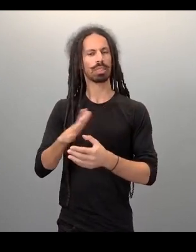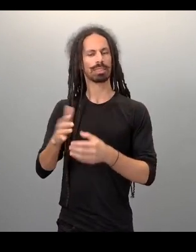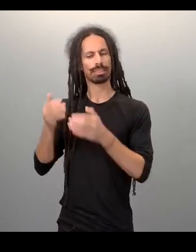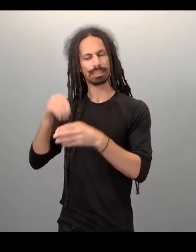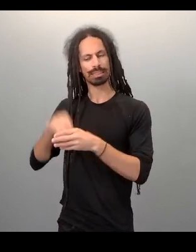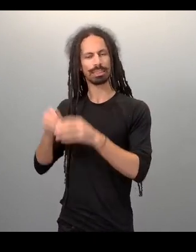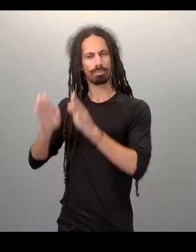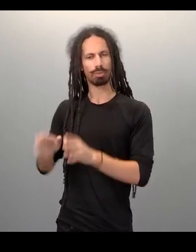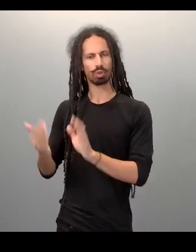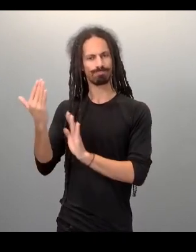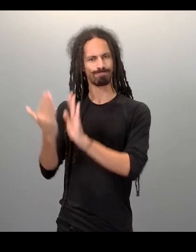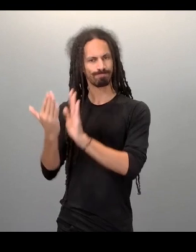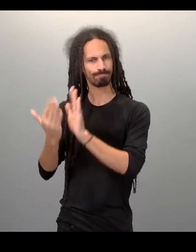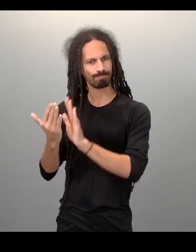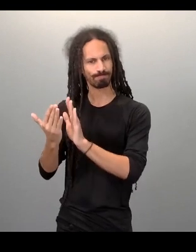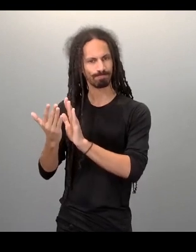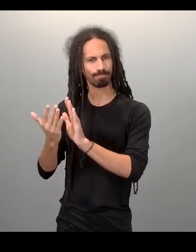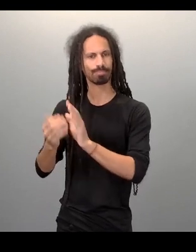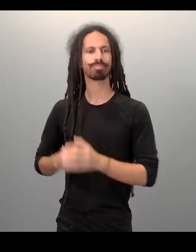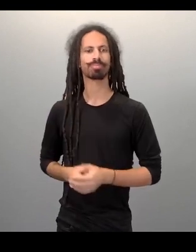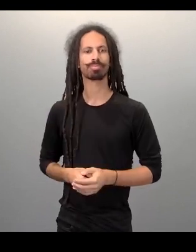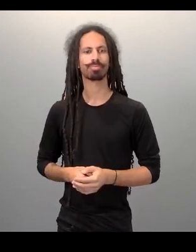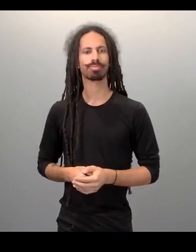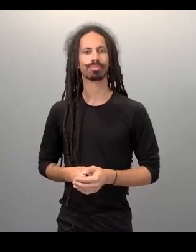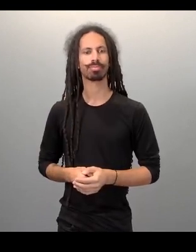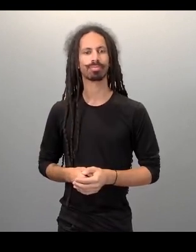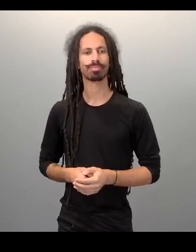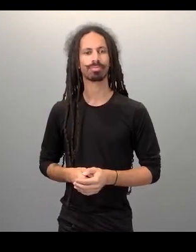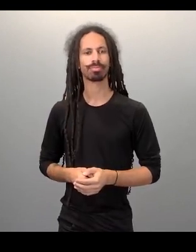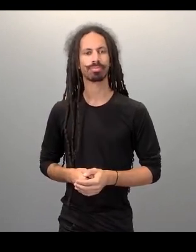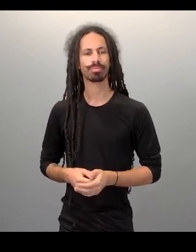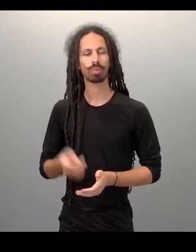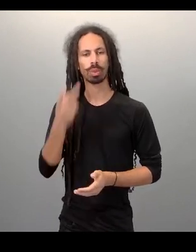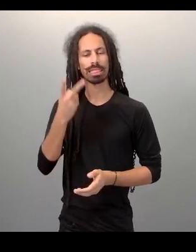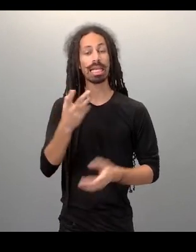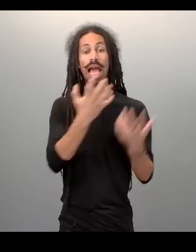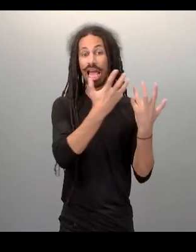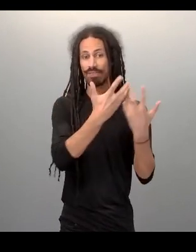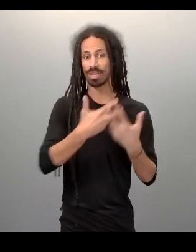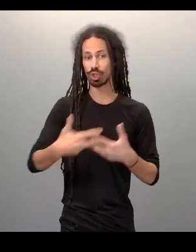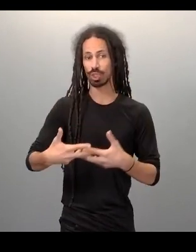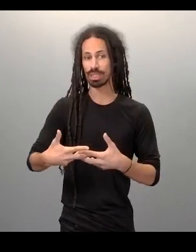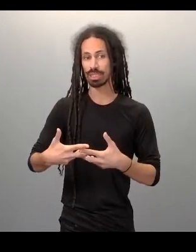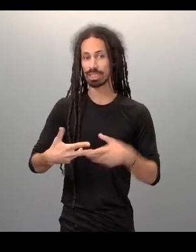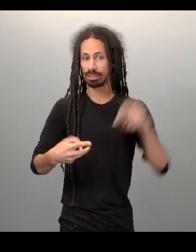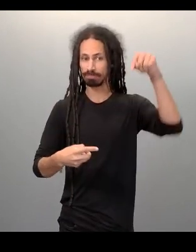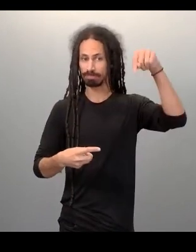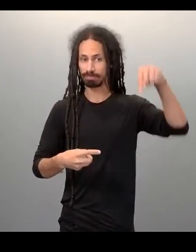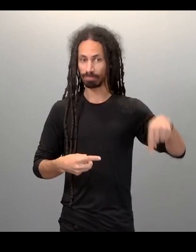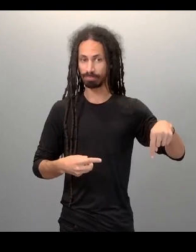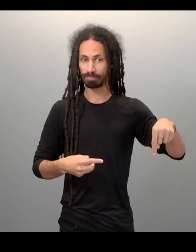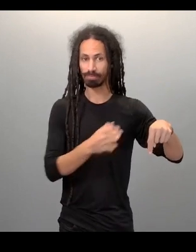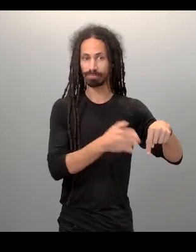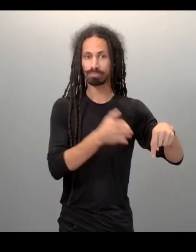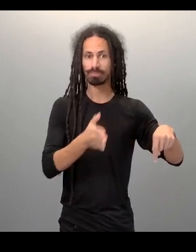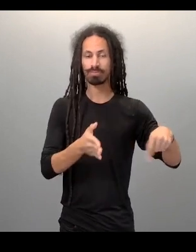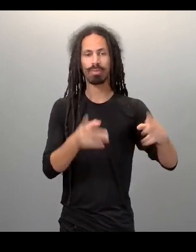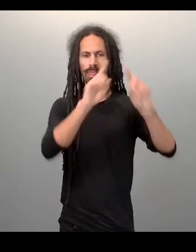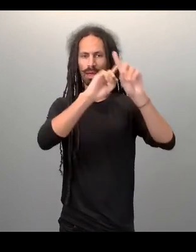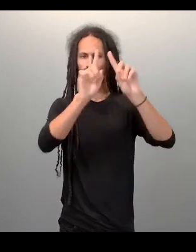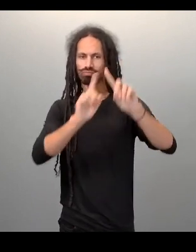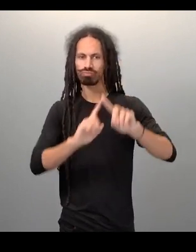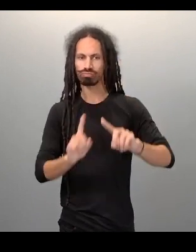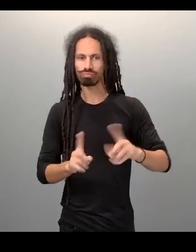have efficiency. As you can see, we have our different communication options: in-person,